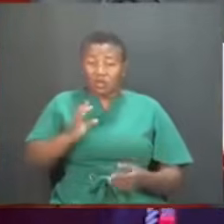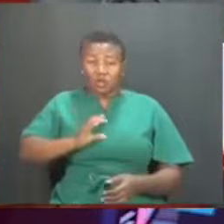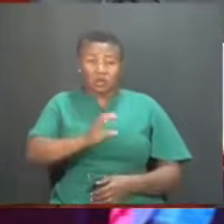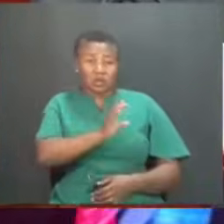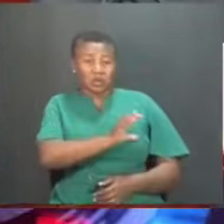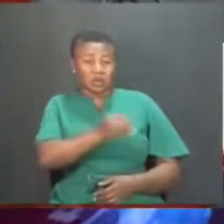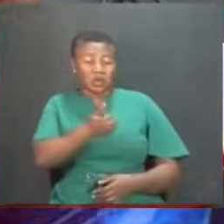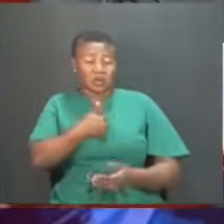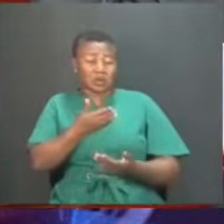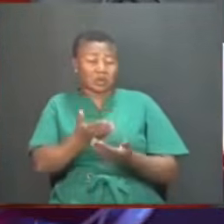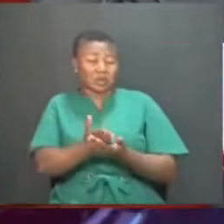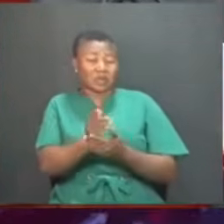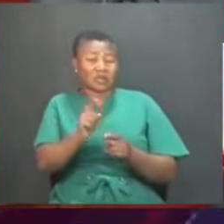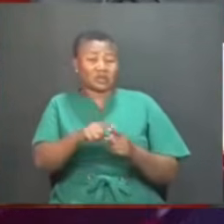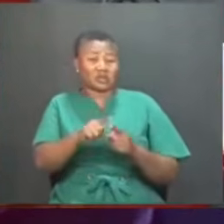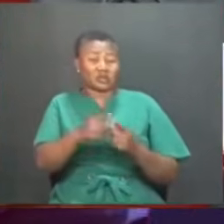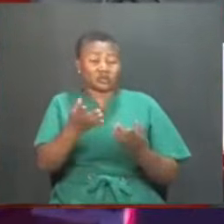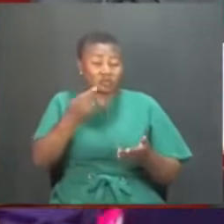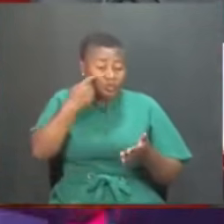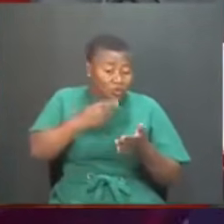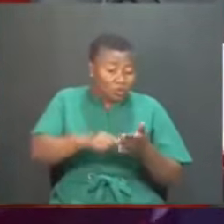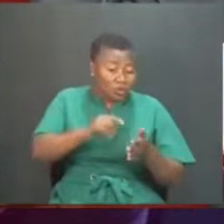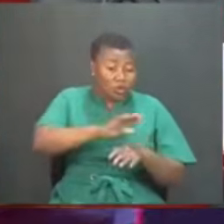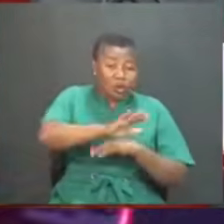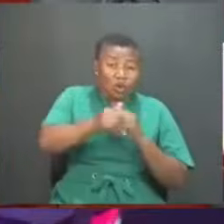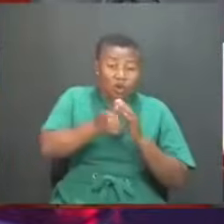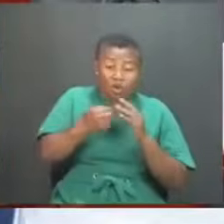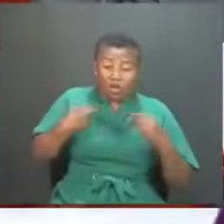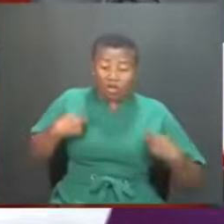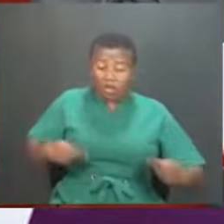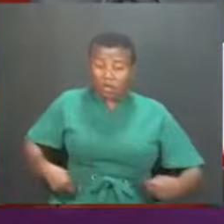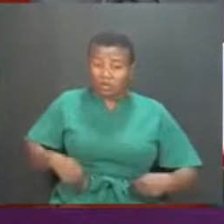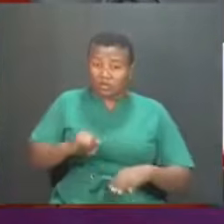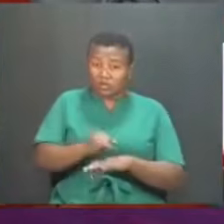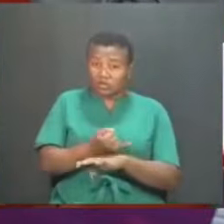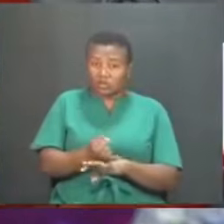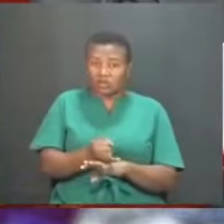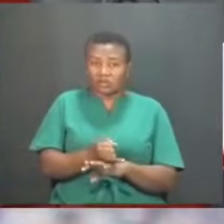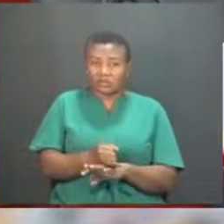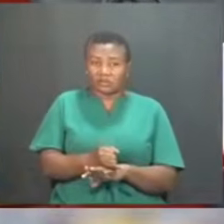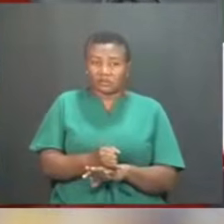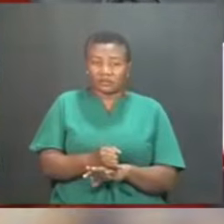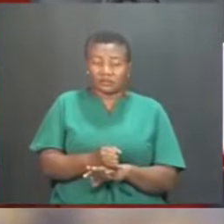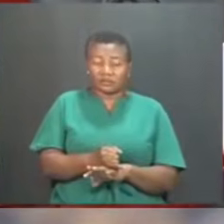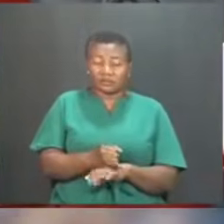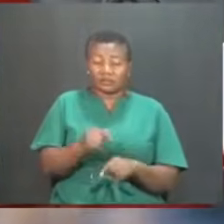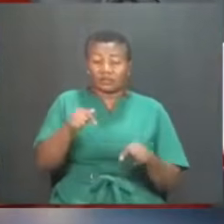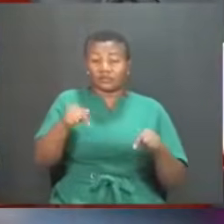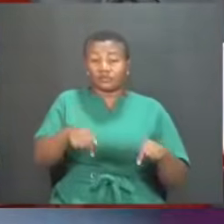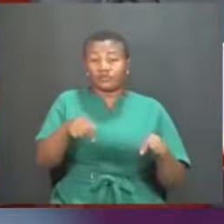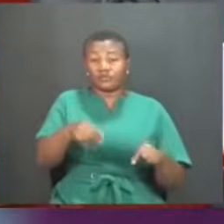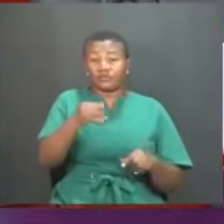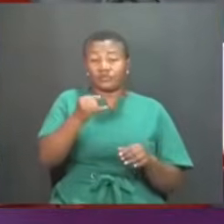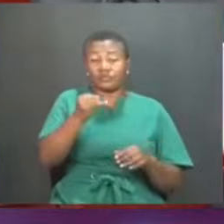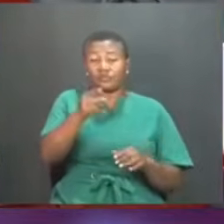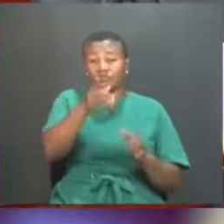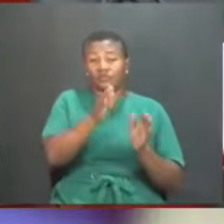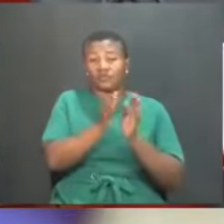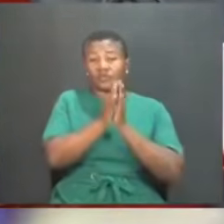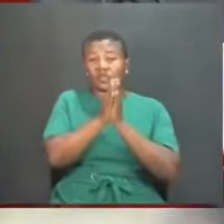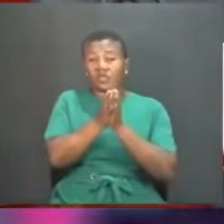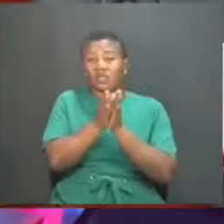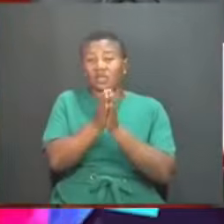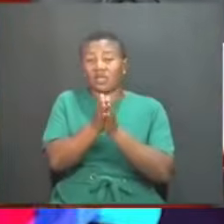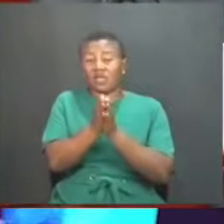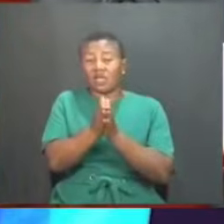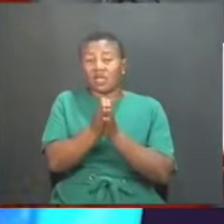care of all health institutions. But because these are quasis, today if you ask for a briefing on the situation of the health status of those who